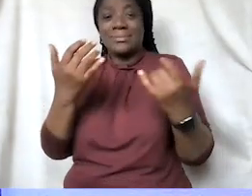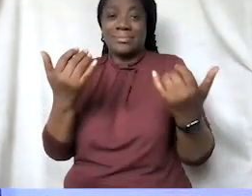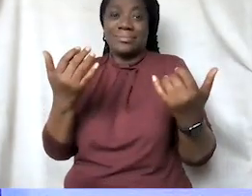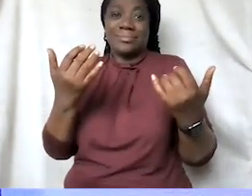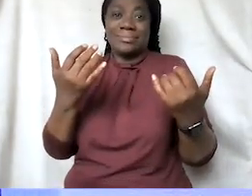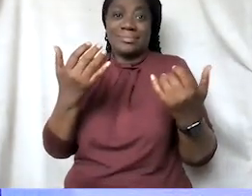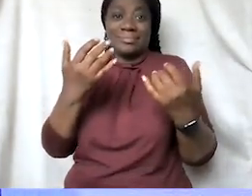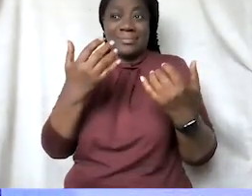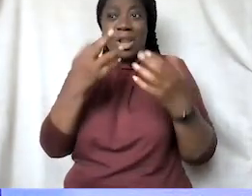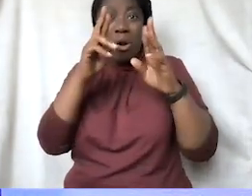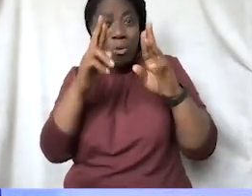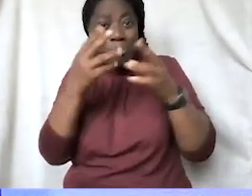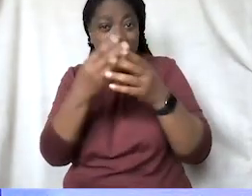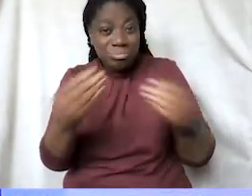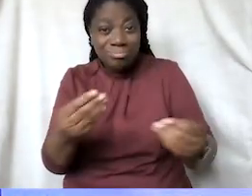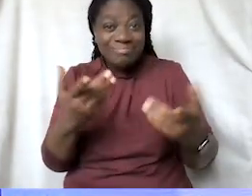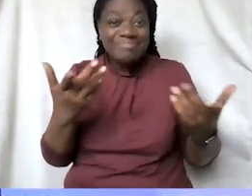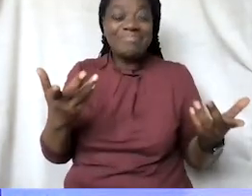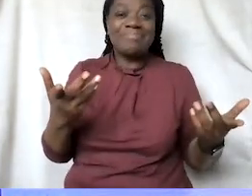you lost hope?